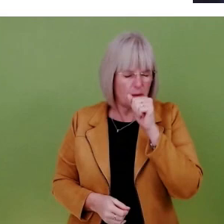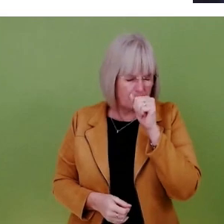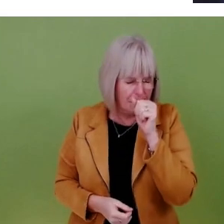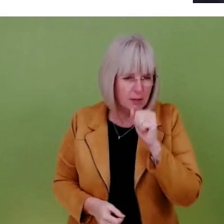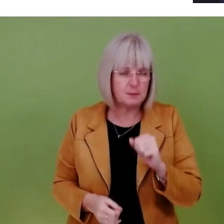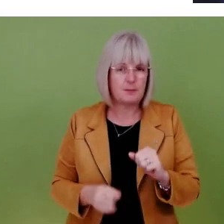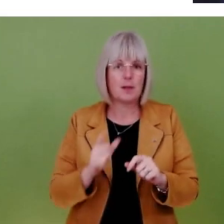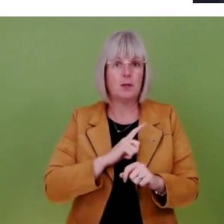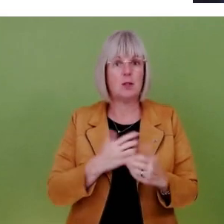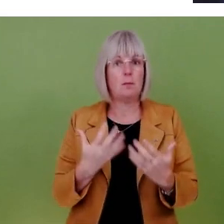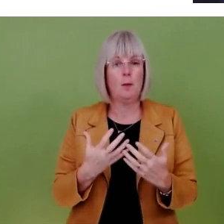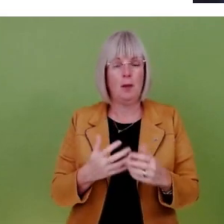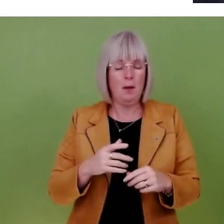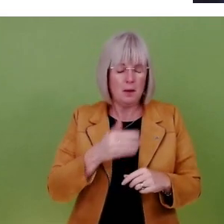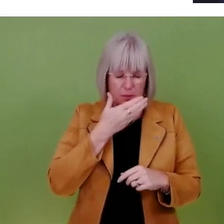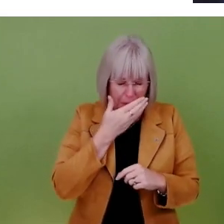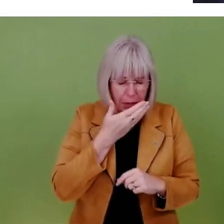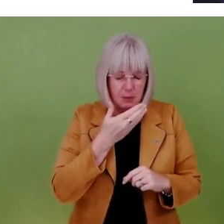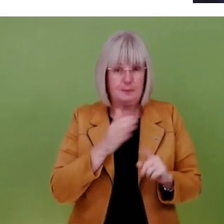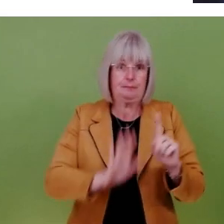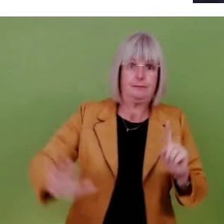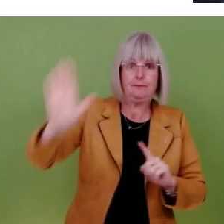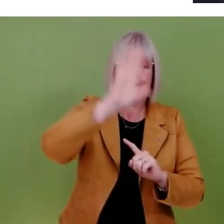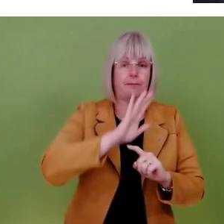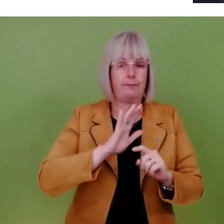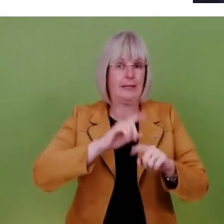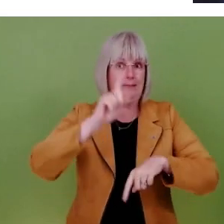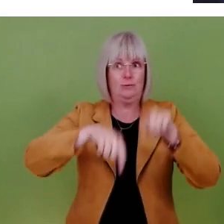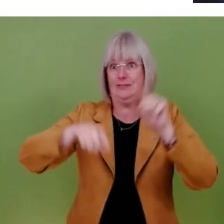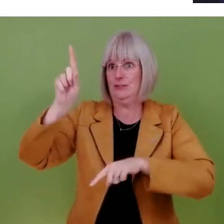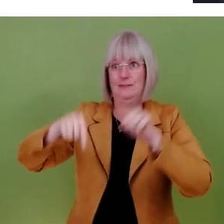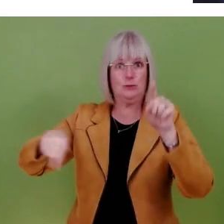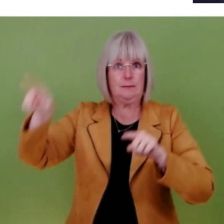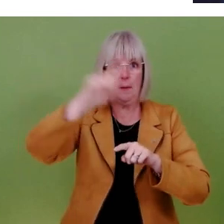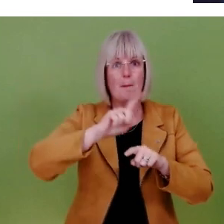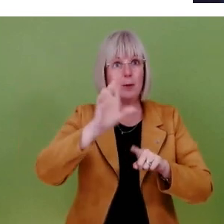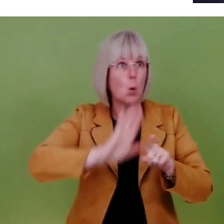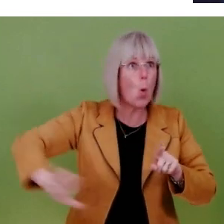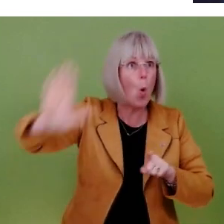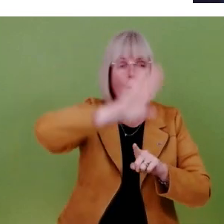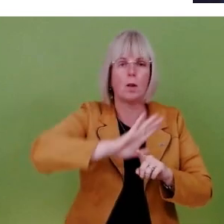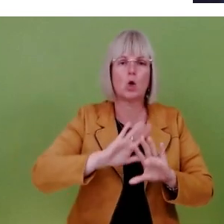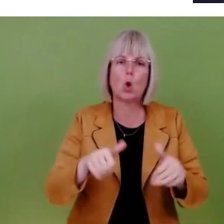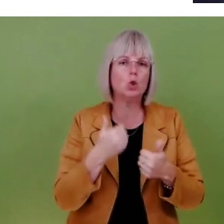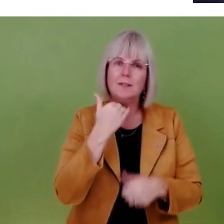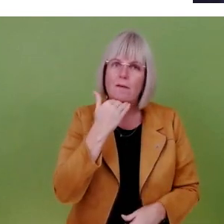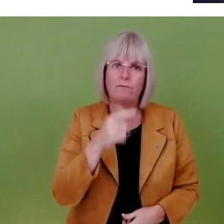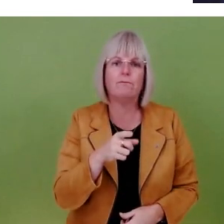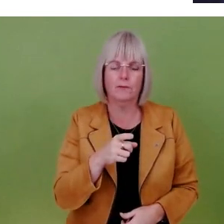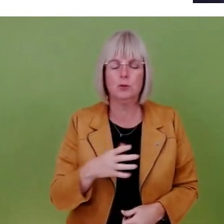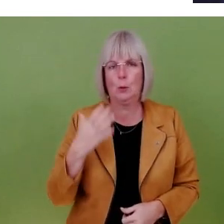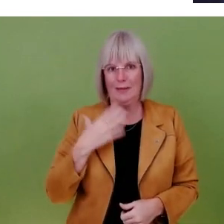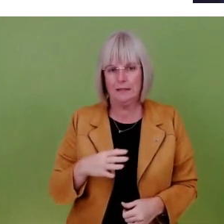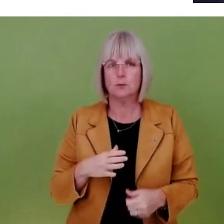people provide, but we know that across the country it's not good enough anywhere. So that feels really important to be guided nationally.